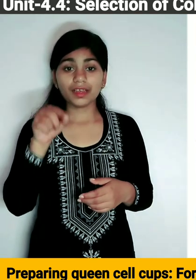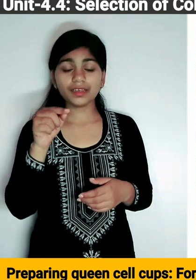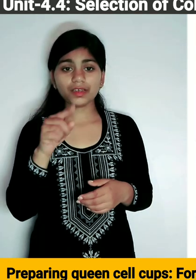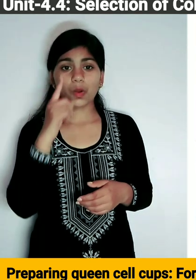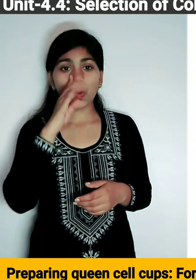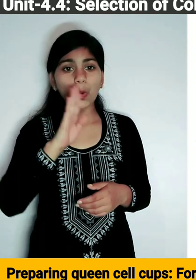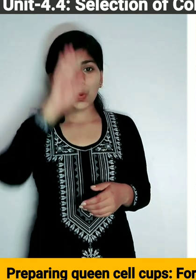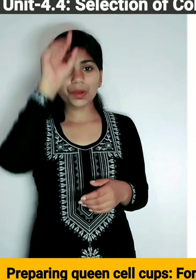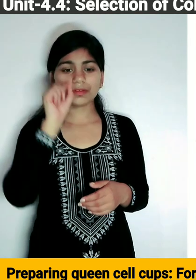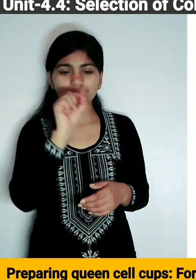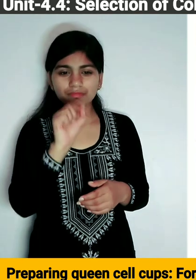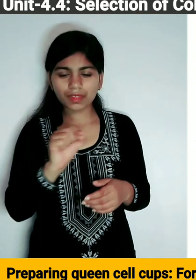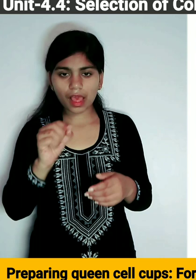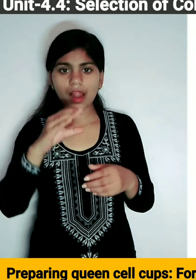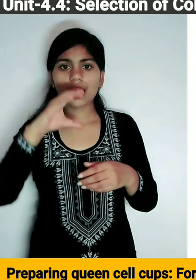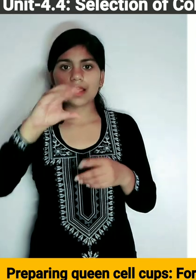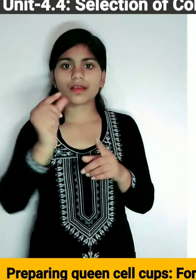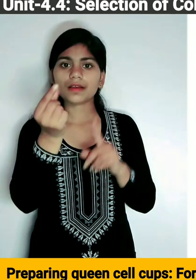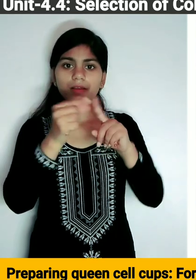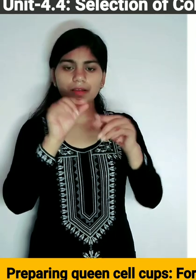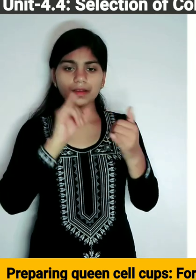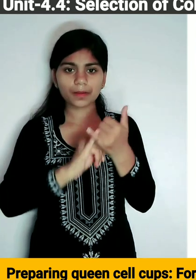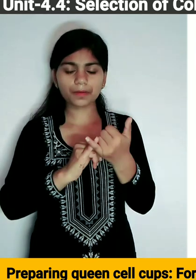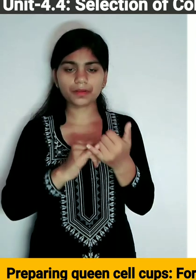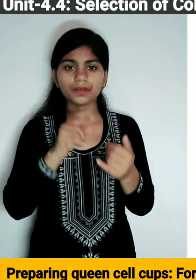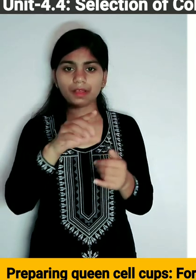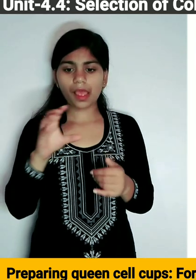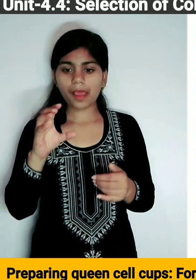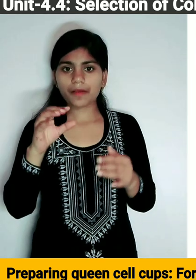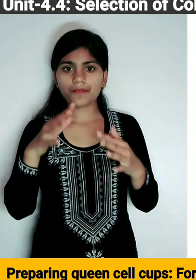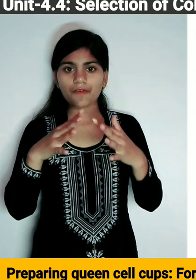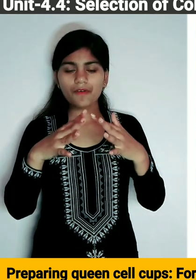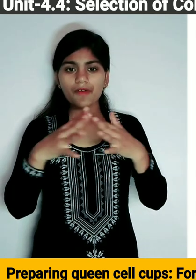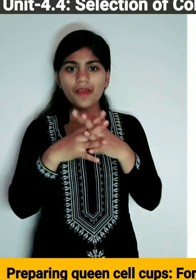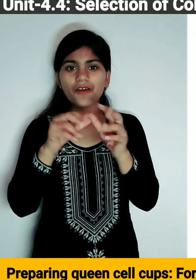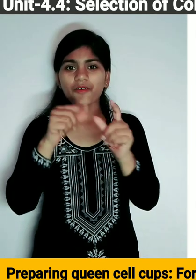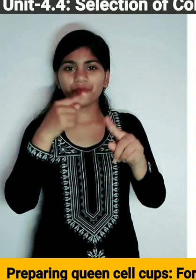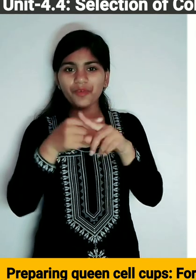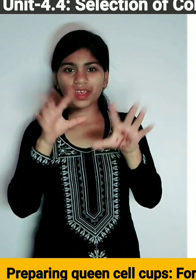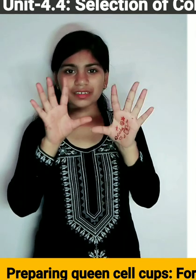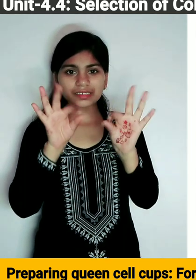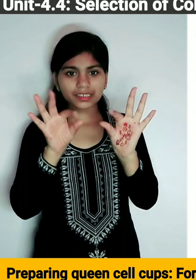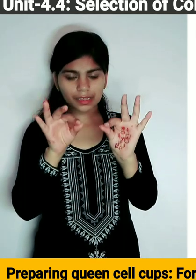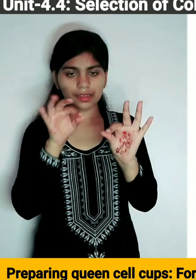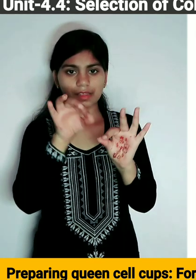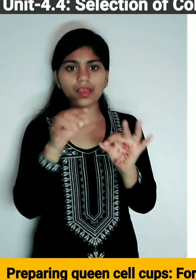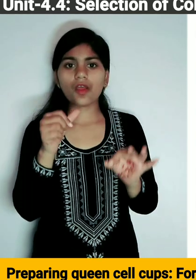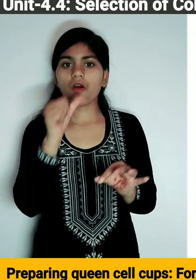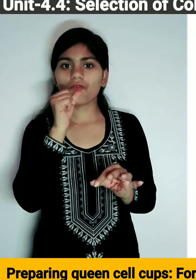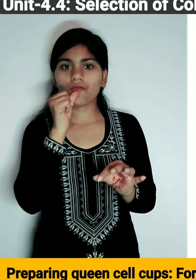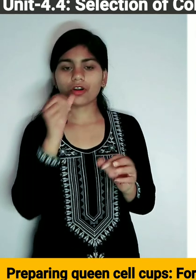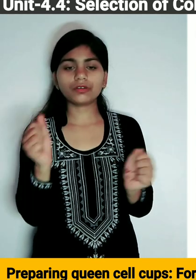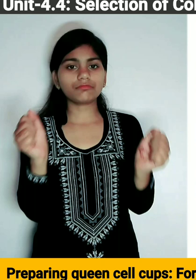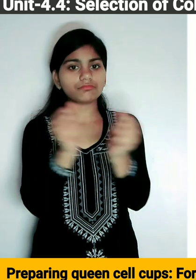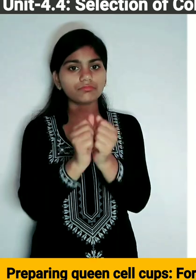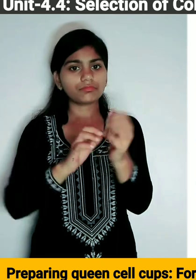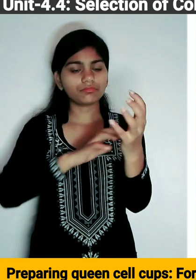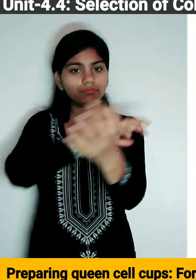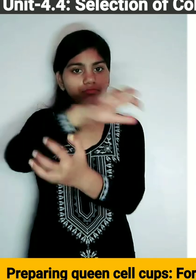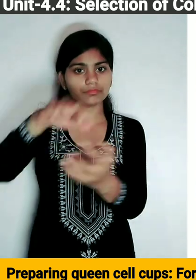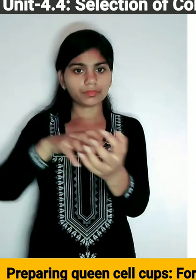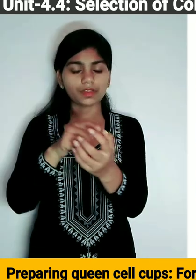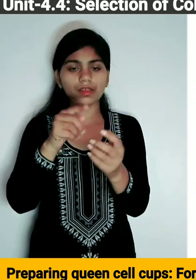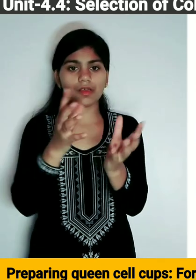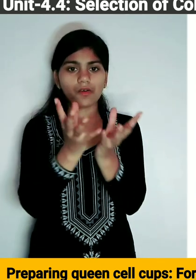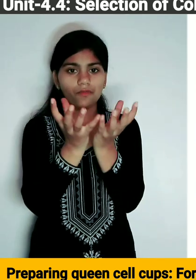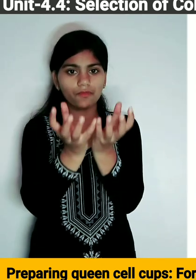melt light colored pure beeswax in a water trough. Prepare a